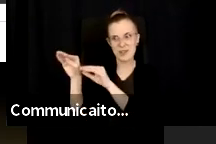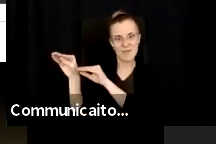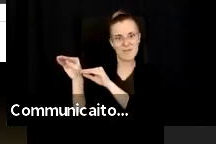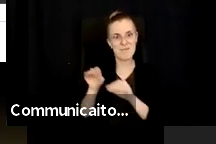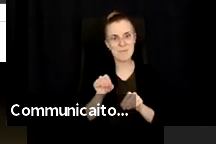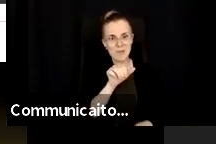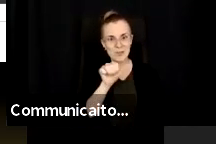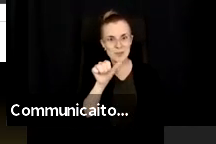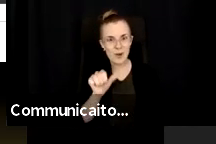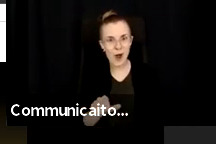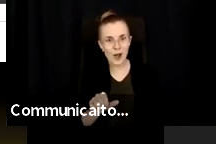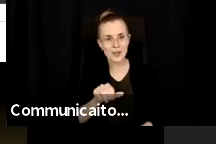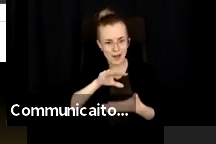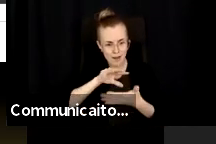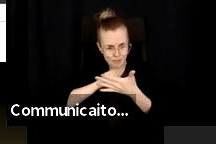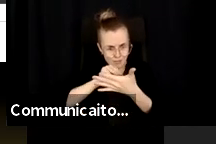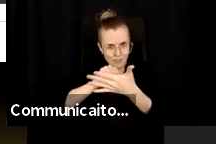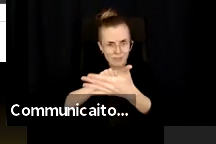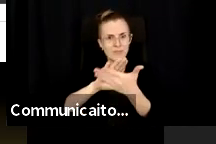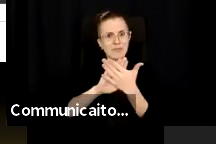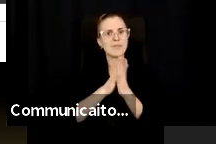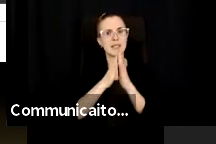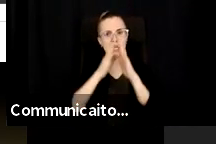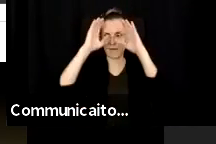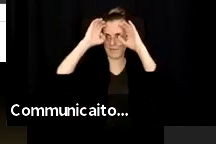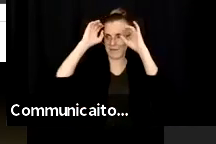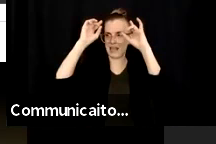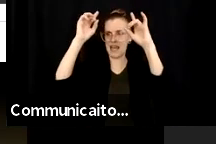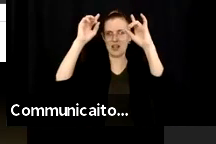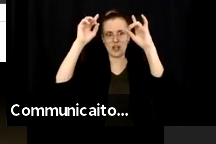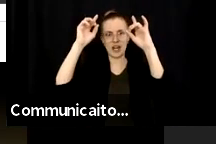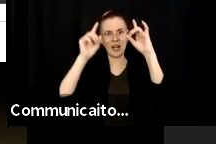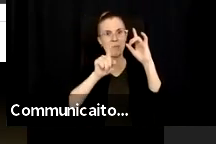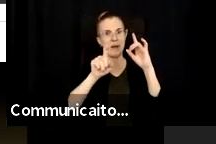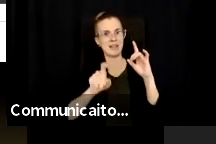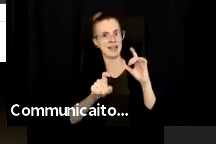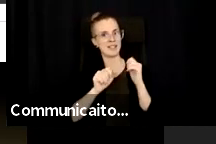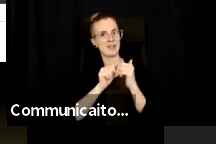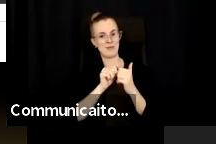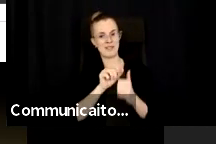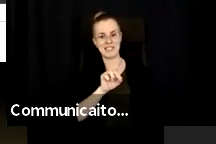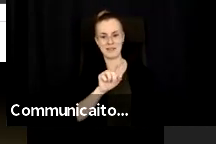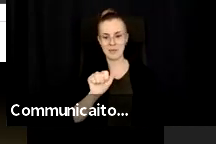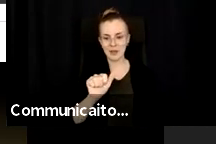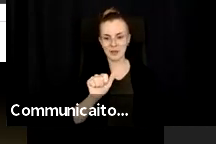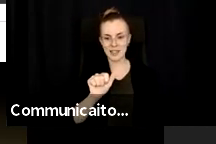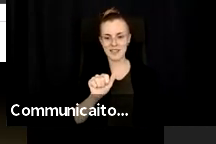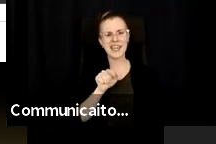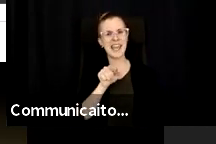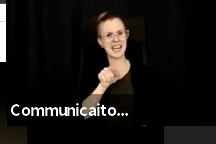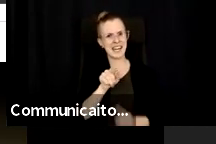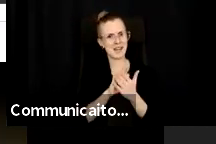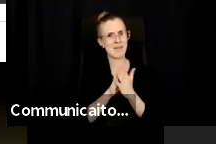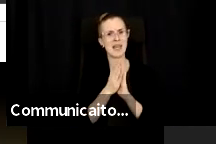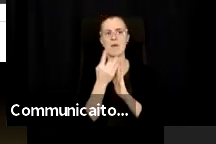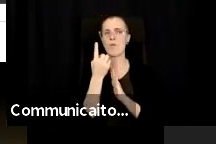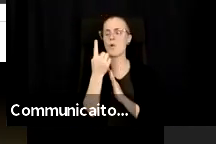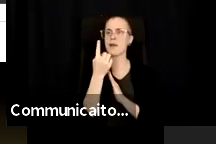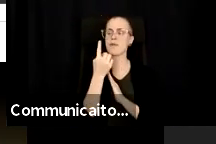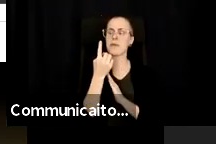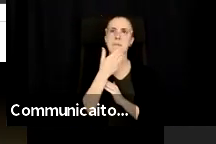became educated by Texans with Disabilities, and he became one of the greatest